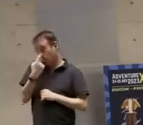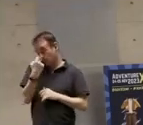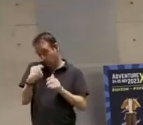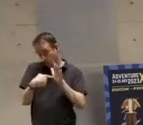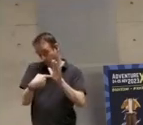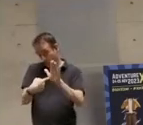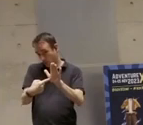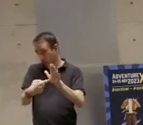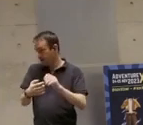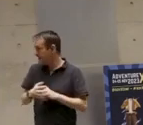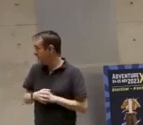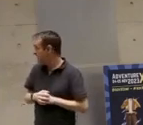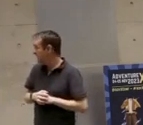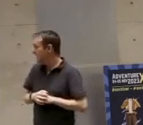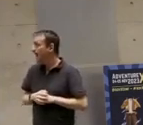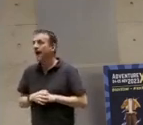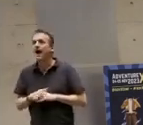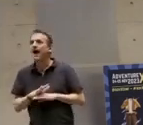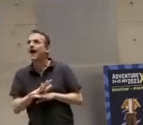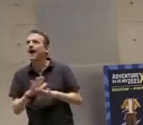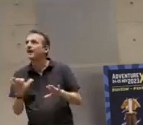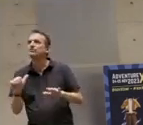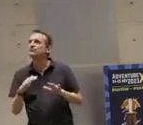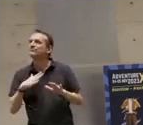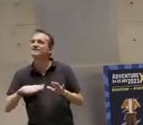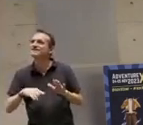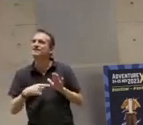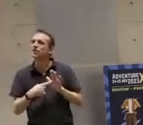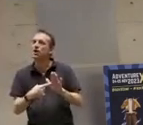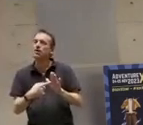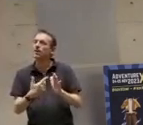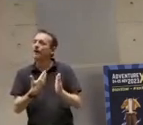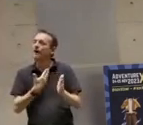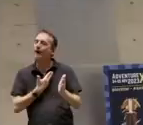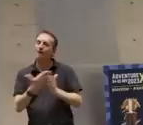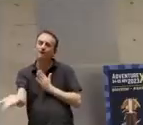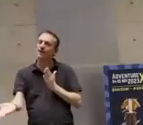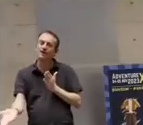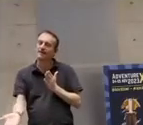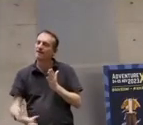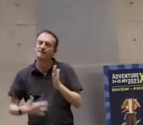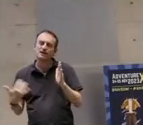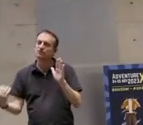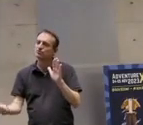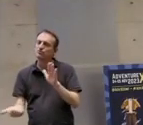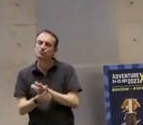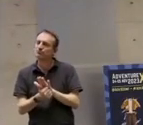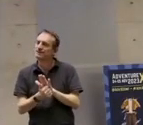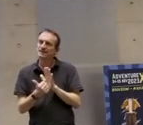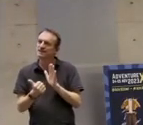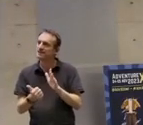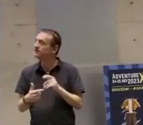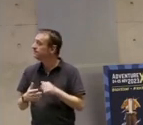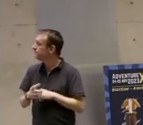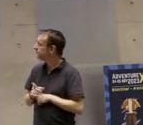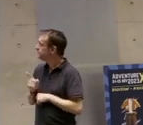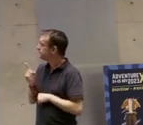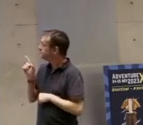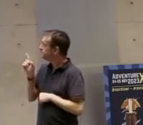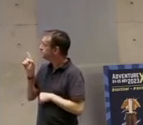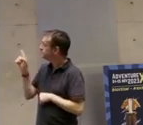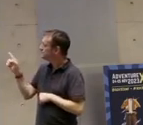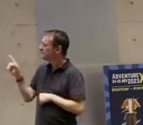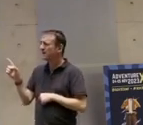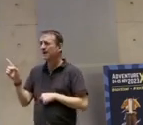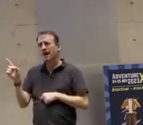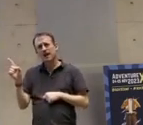I really shouldn't even need to do this because it's so obvious. And I feel stupid doing it, but I'm going to do it anyway. And that is, you know, a proper tutorial